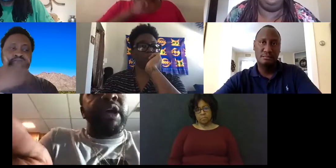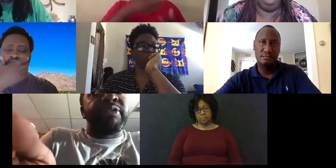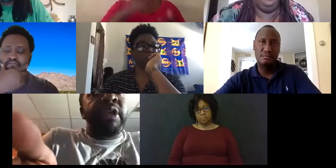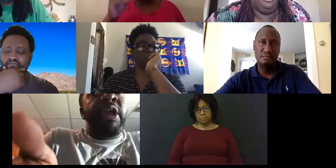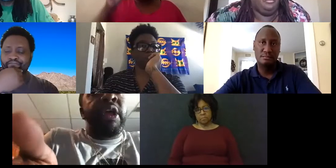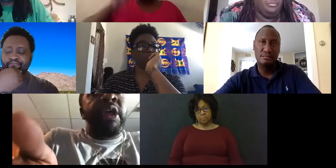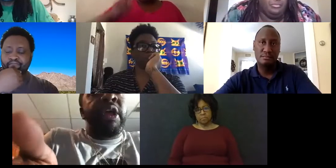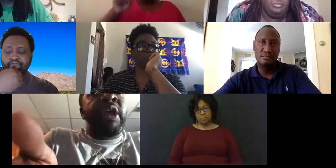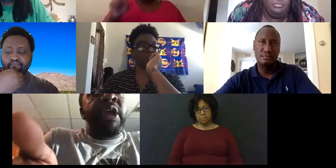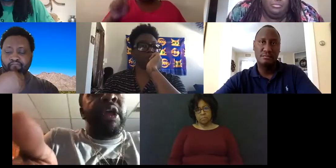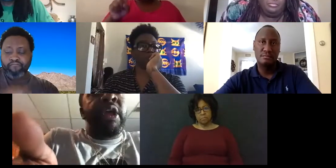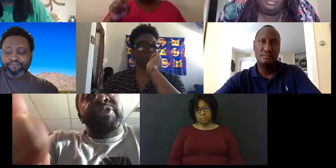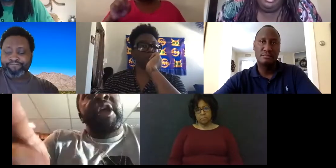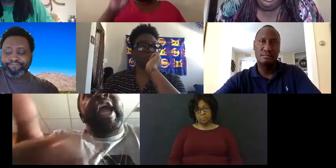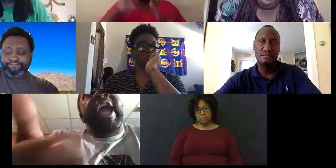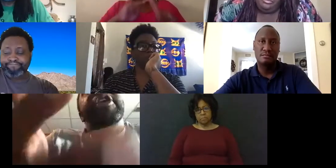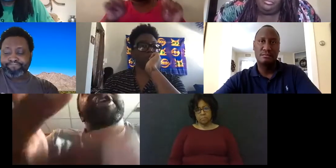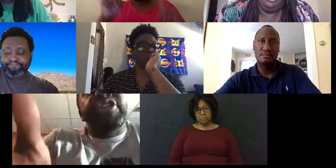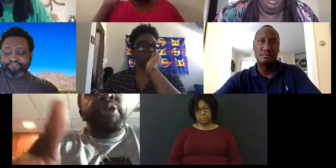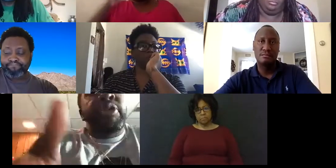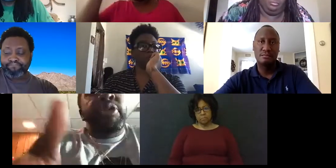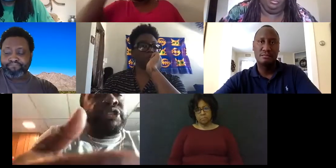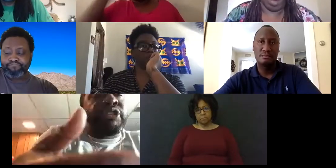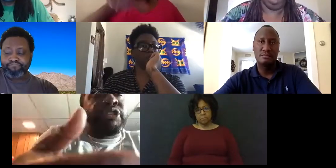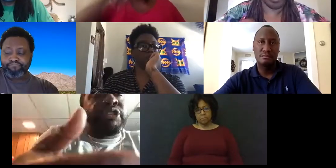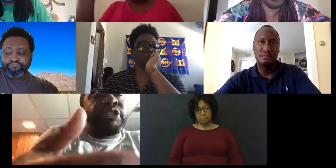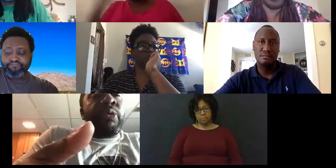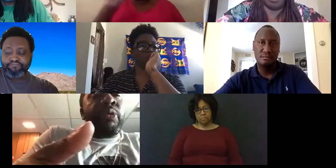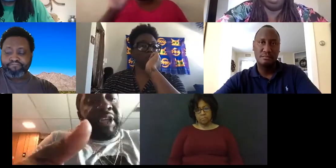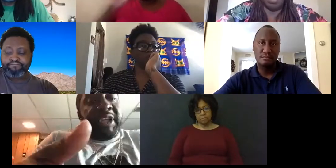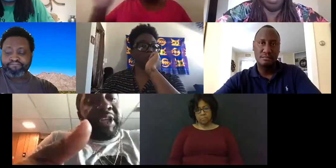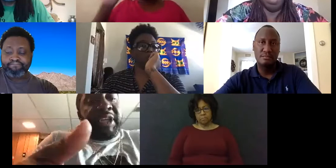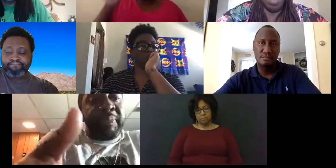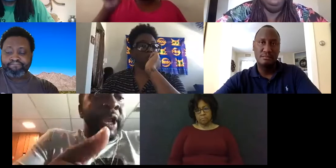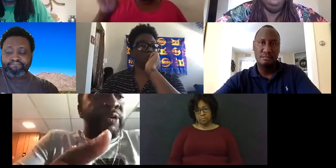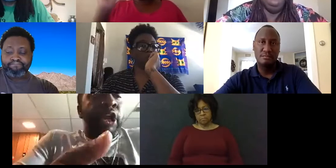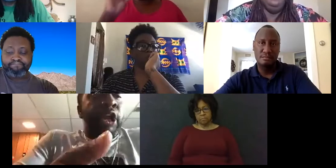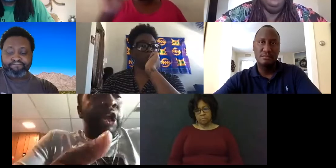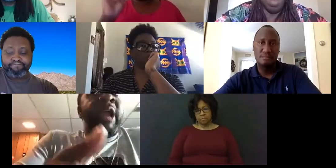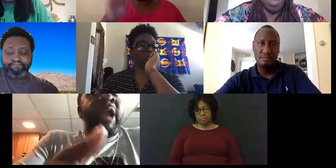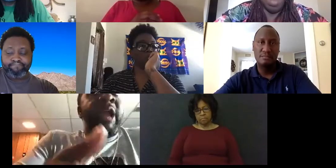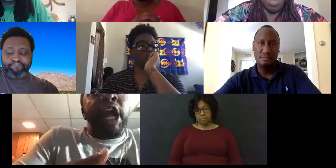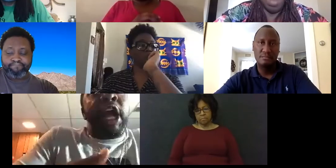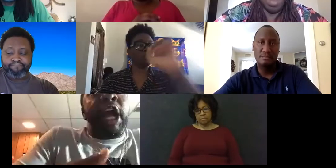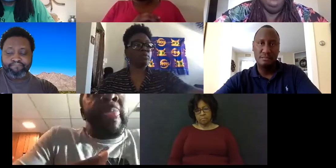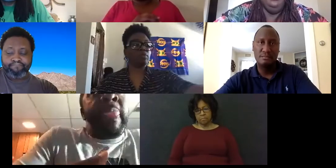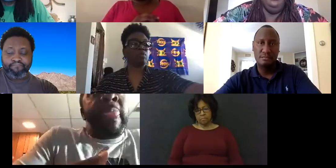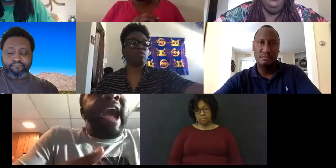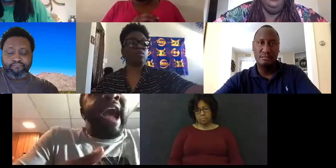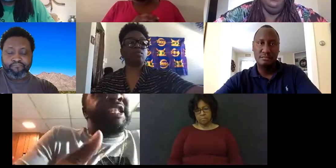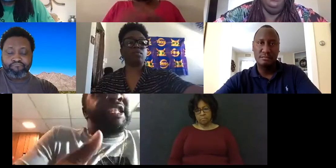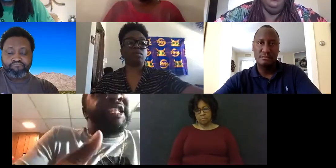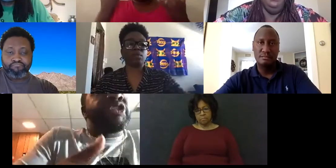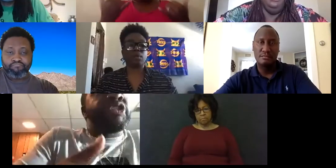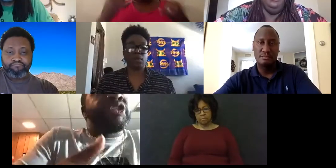about our others and their needs too. So something that I was writing down in here is, you know, in my